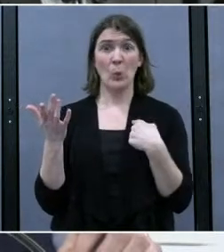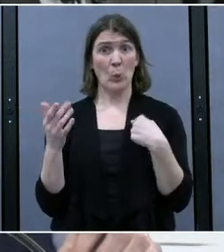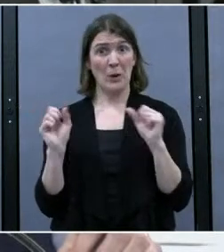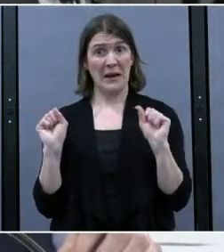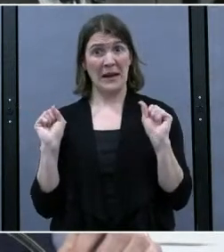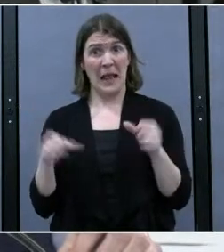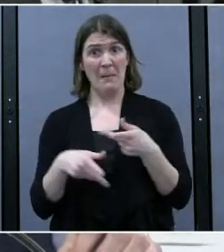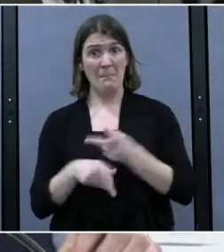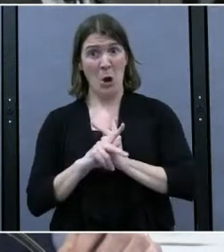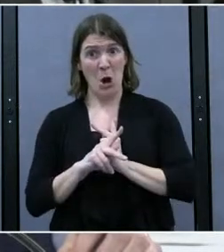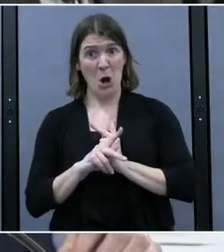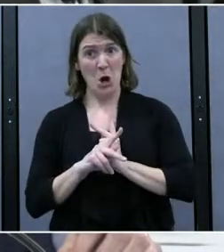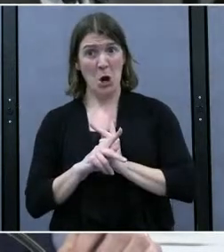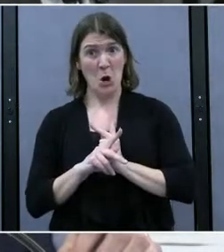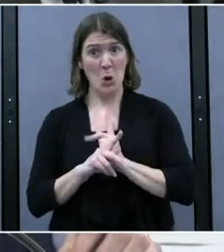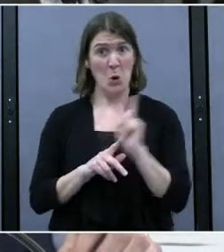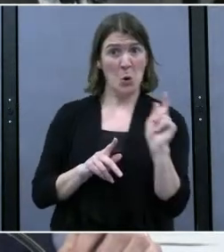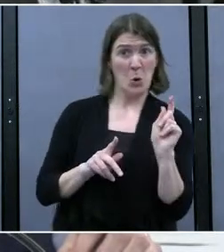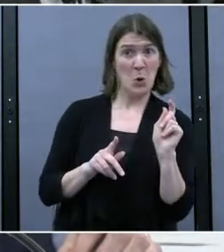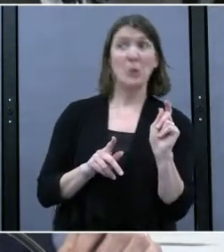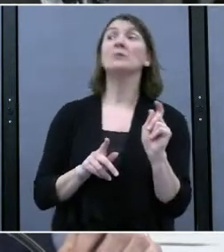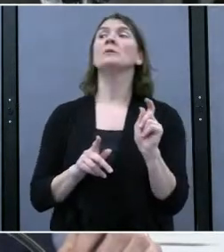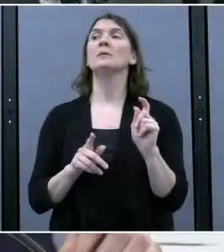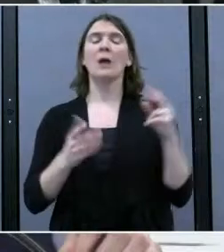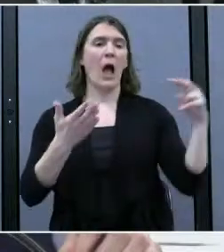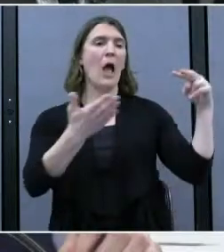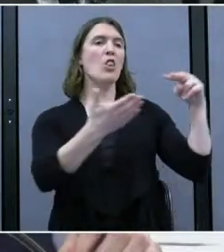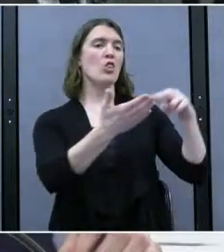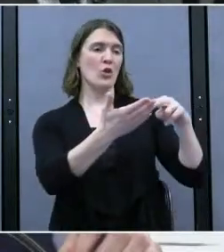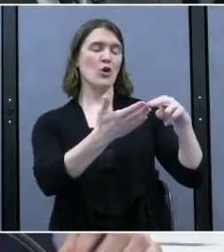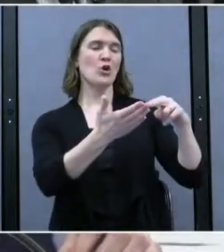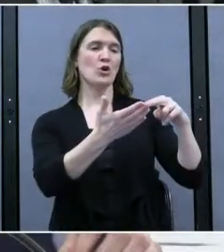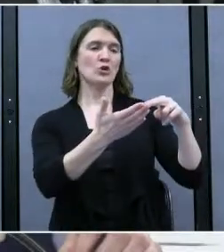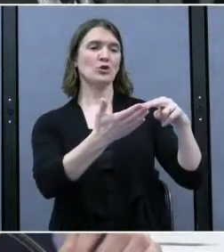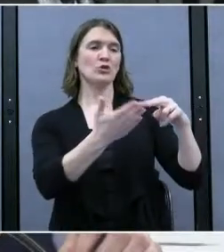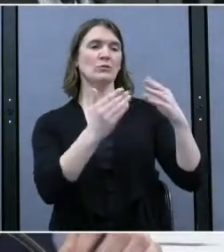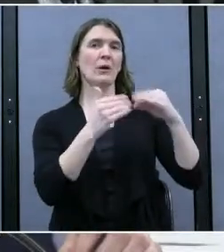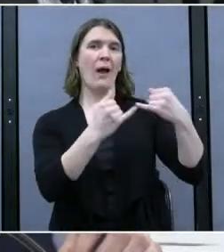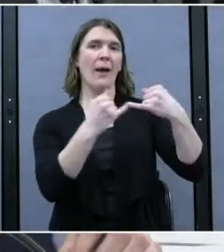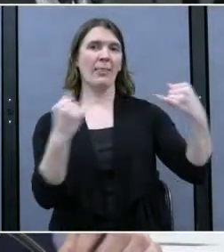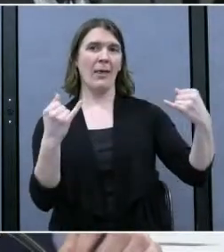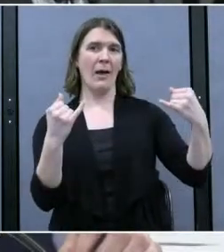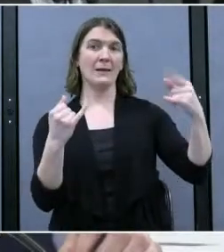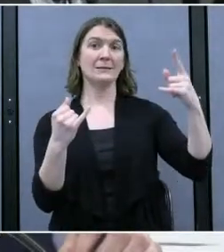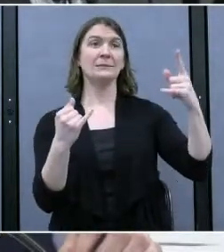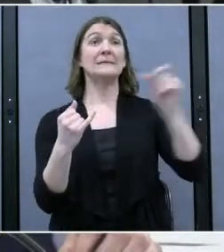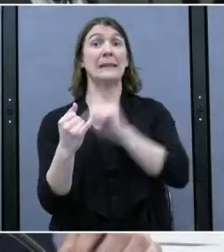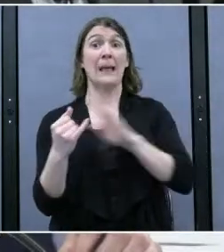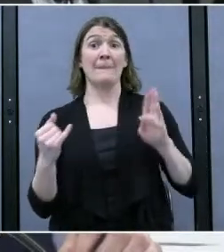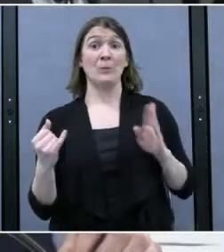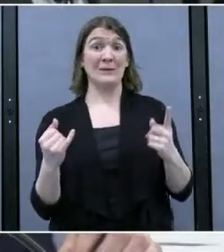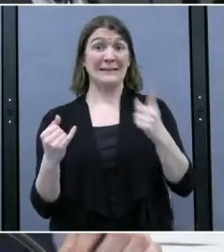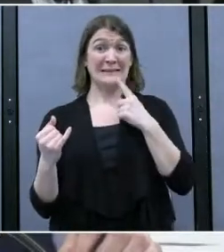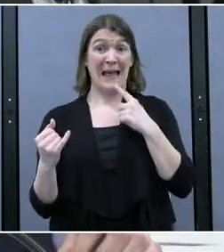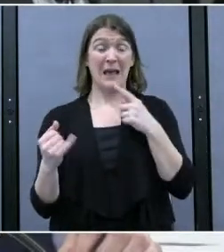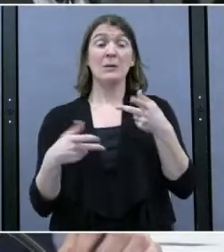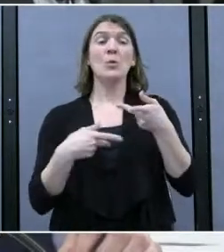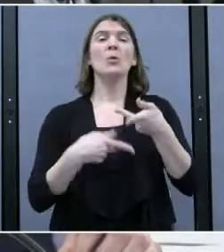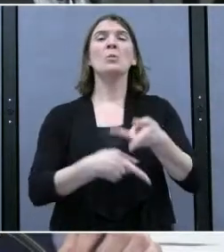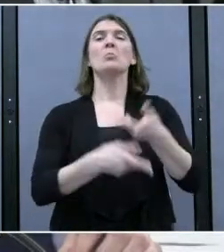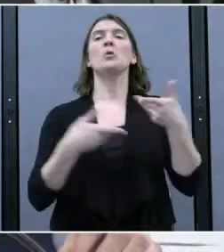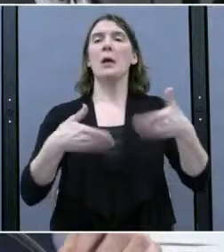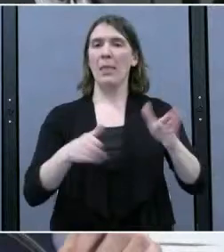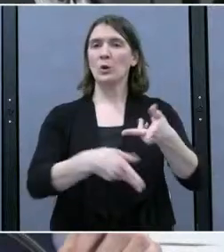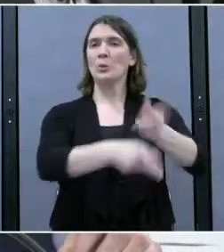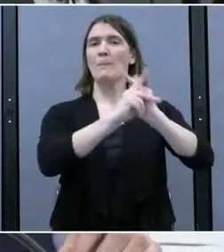to borrow, and I think the last time I looked at the guidelines that we have from the select board were well under